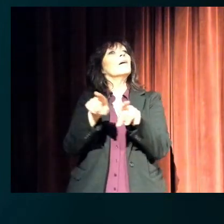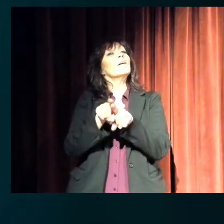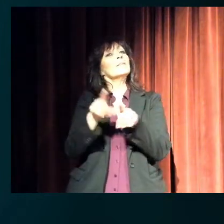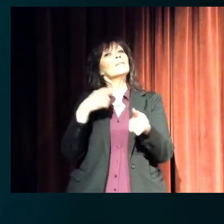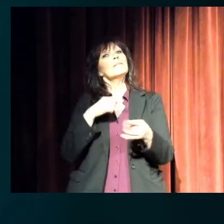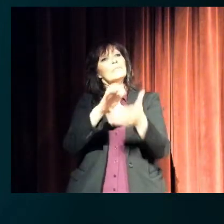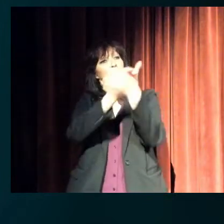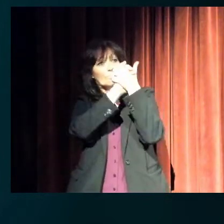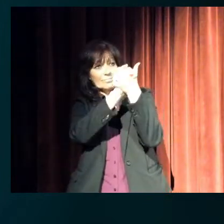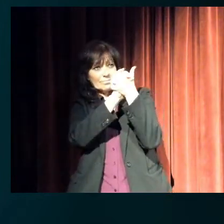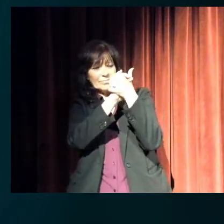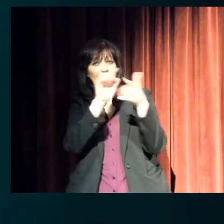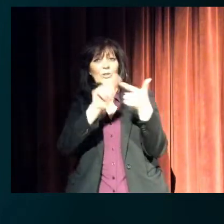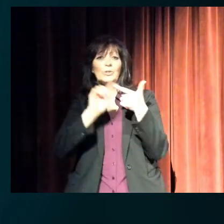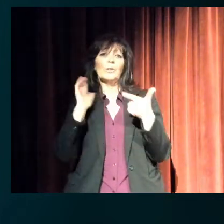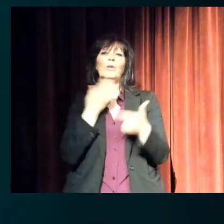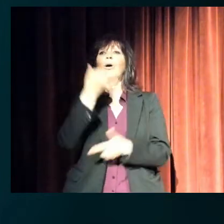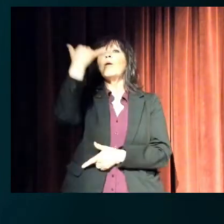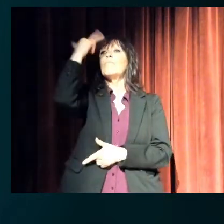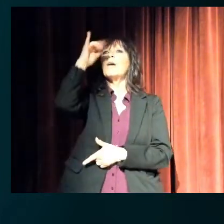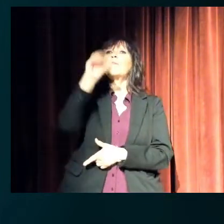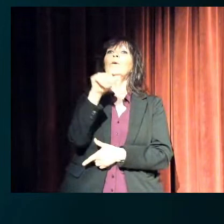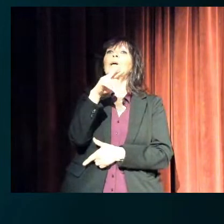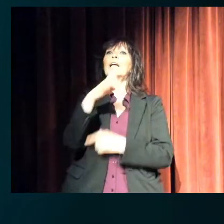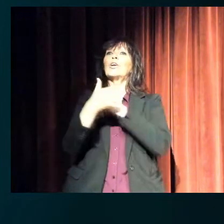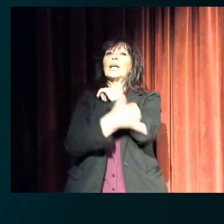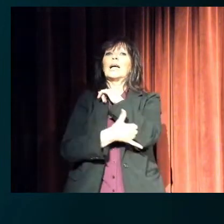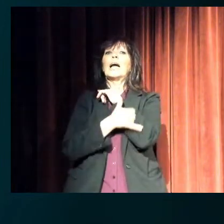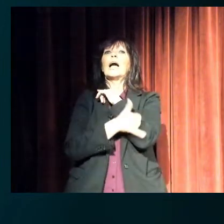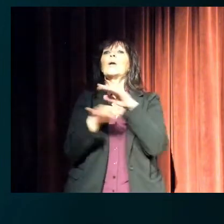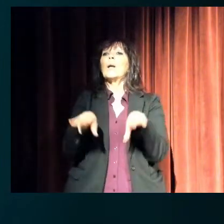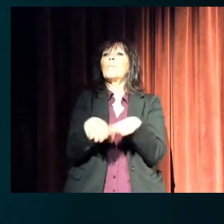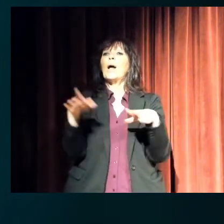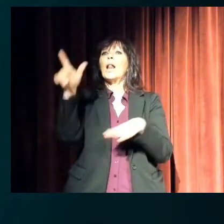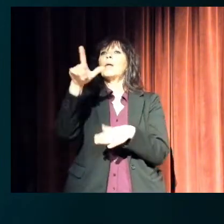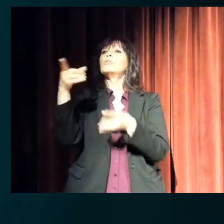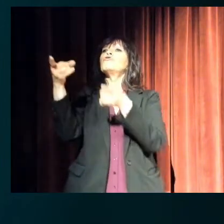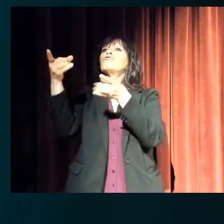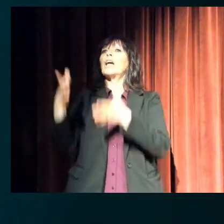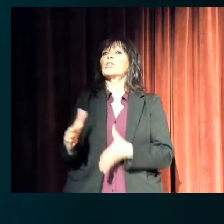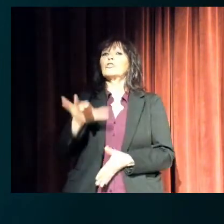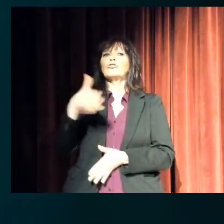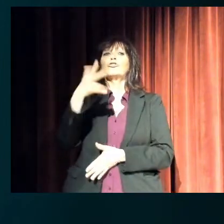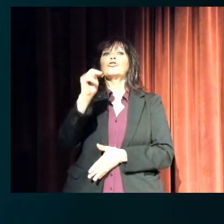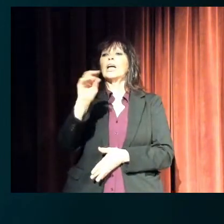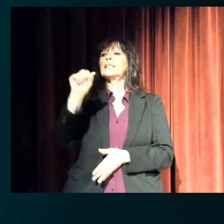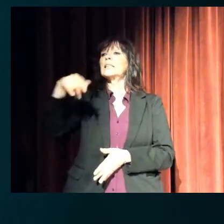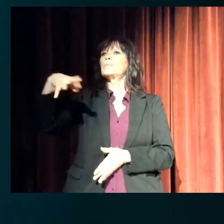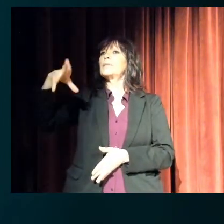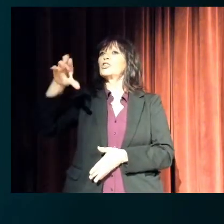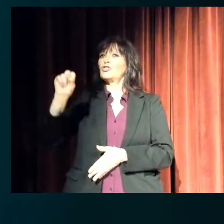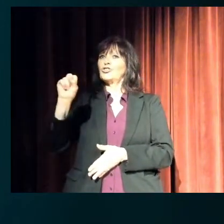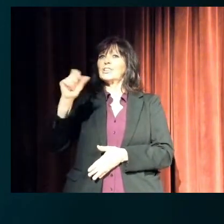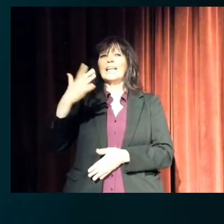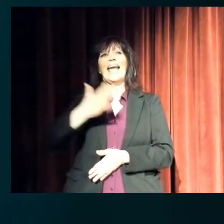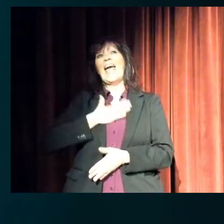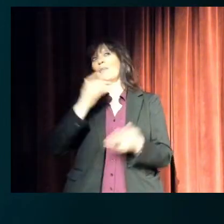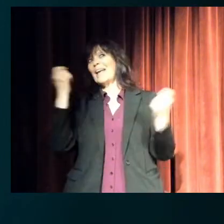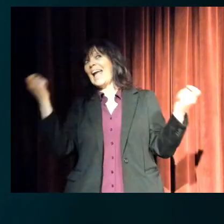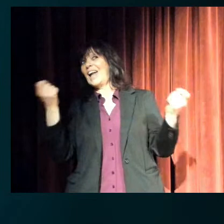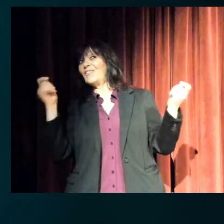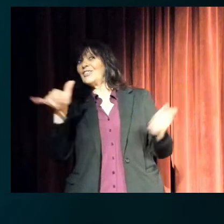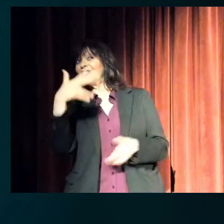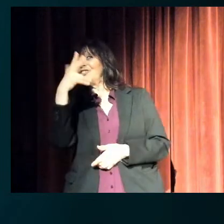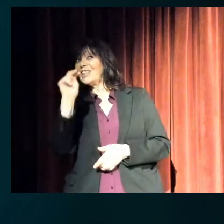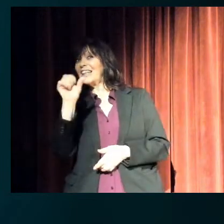extend my congratulations to our Buffalo and Erie County Public Library Director, John Spears. Happy anniversary,